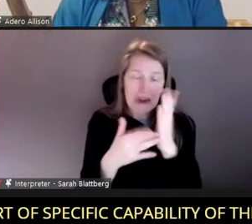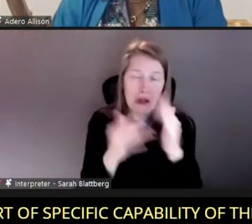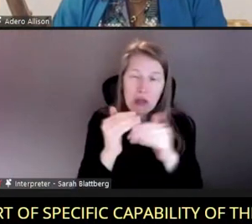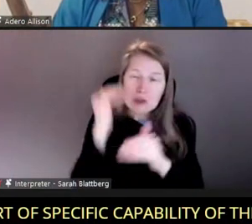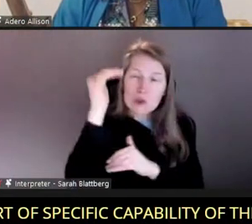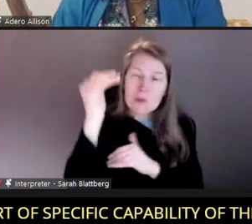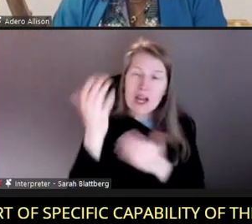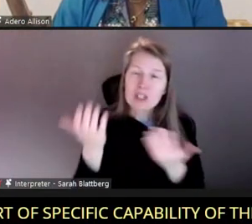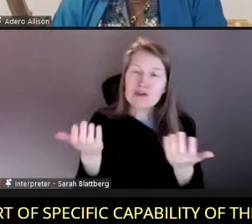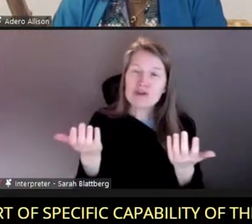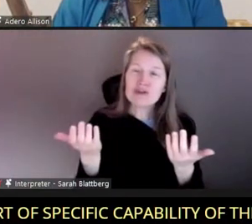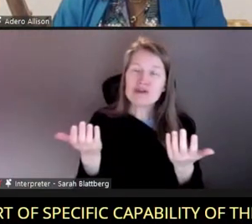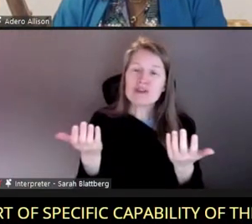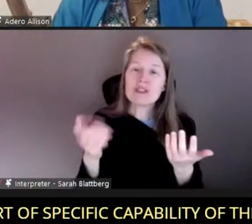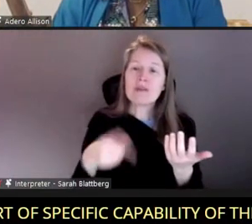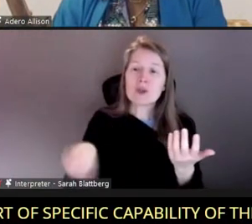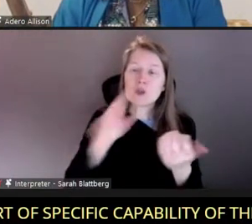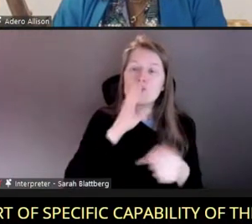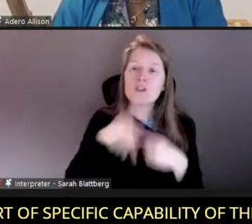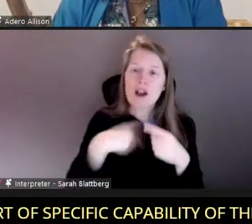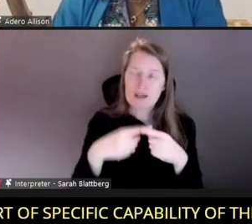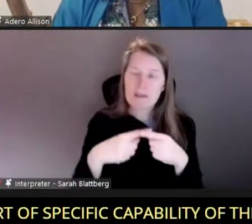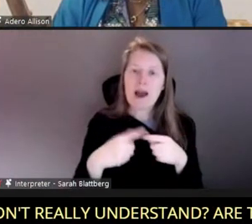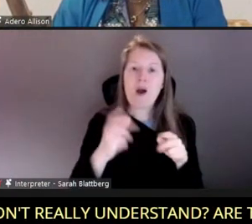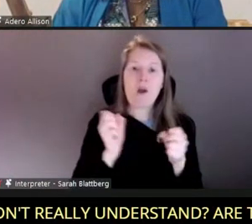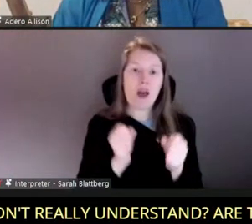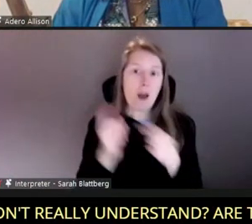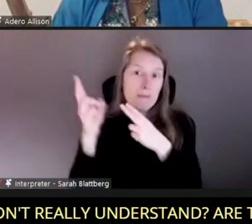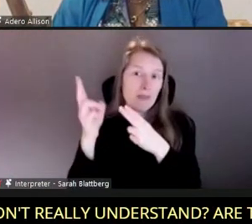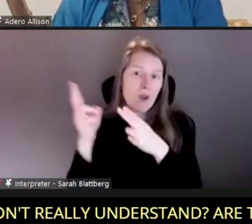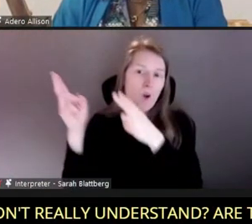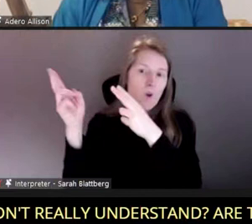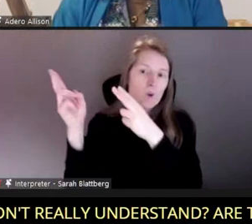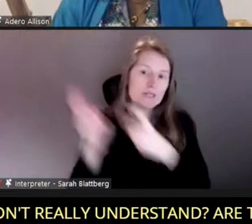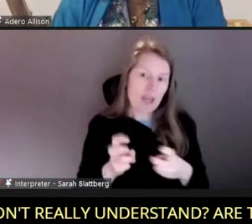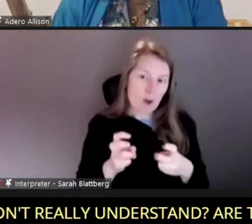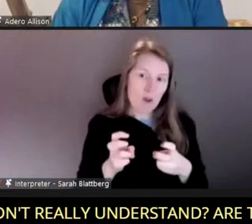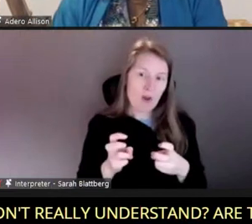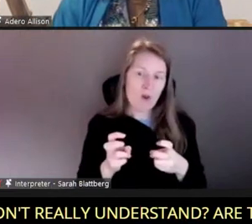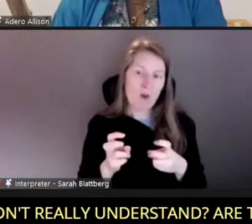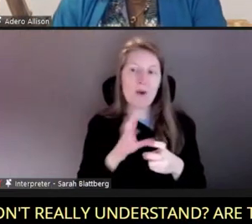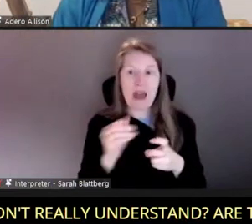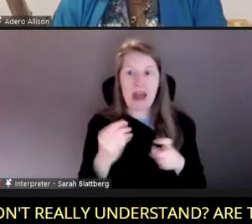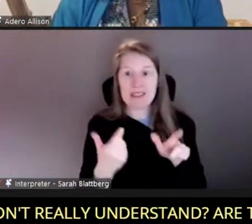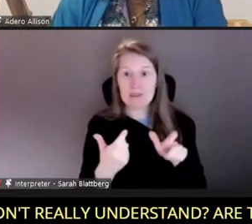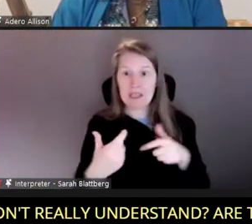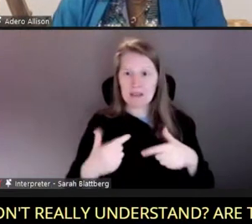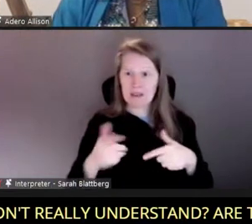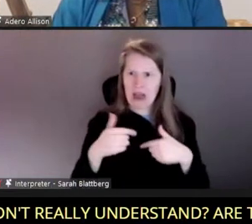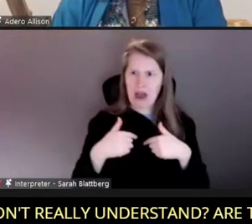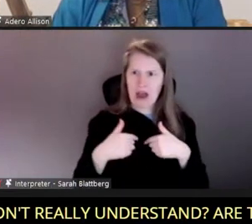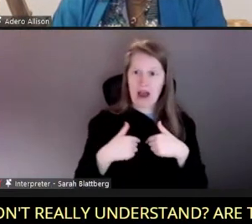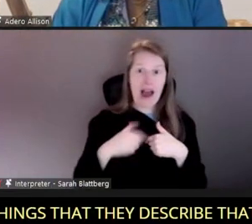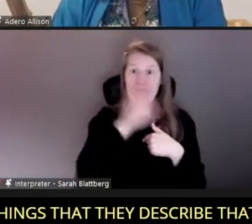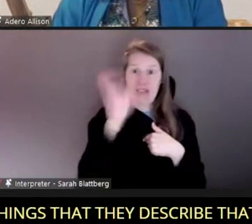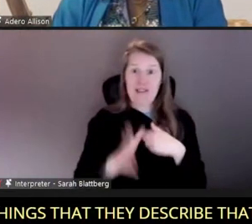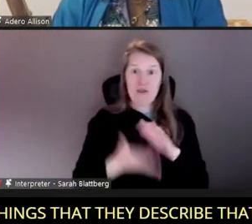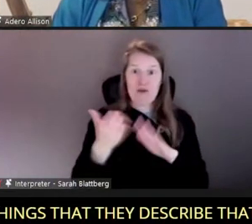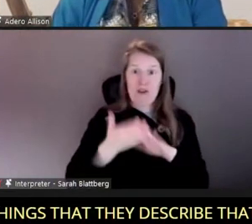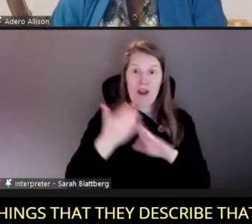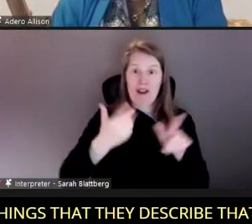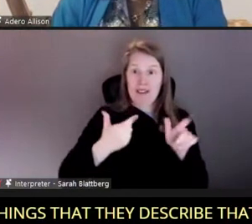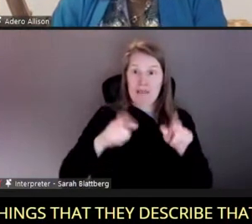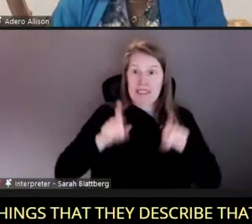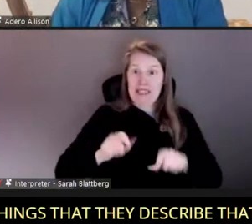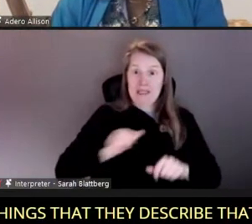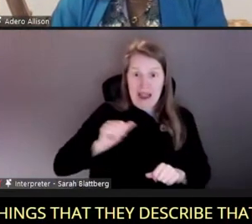are all talking about latency and upload speeds and download speeds. And I can tell you, you're way ahead of the game for me. I've never done a speed test, so you guys